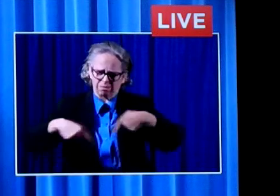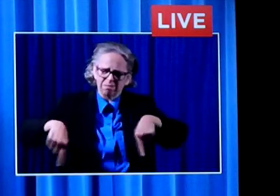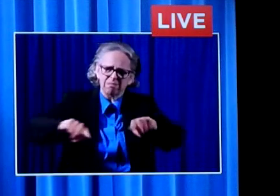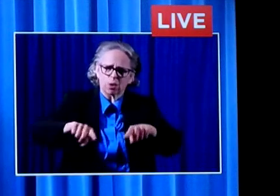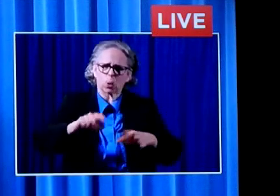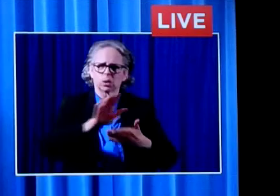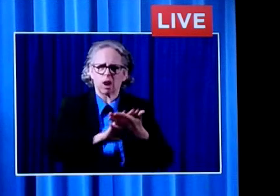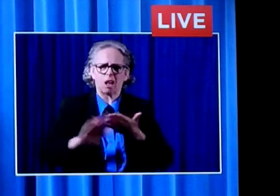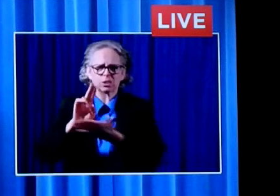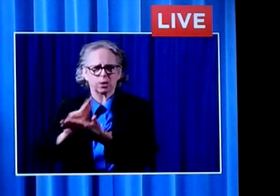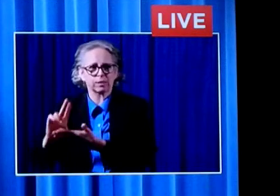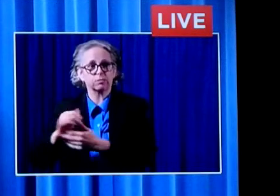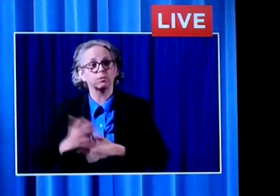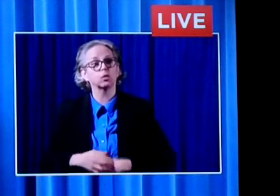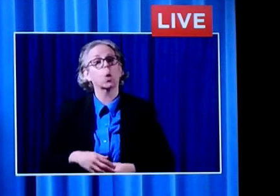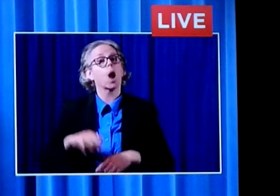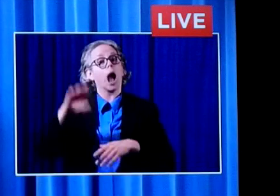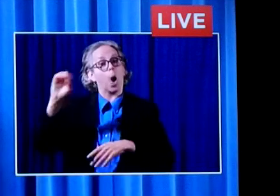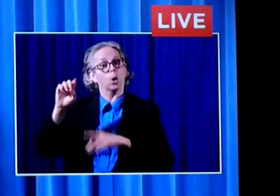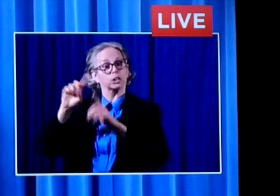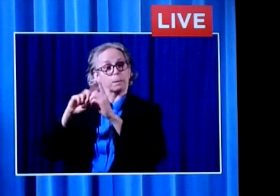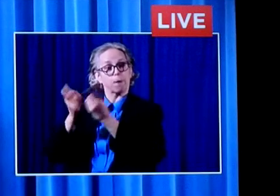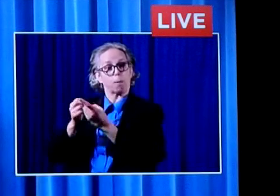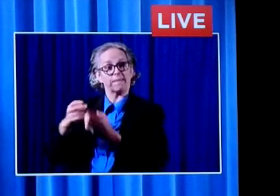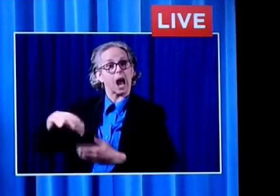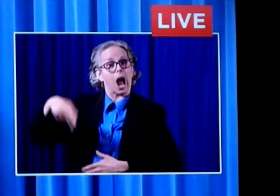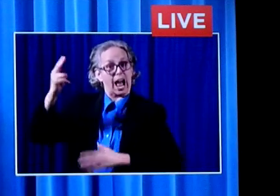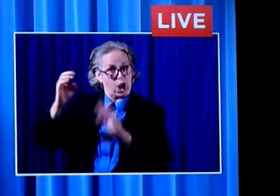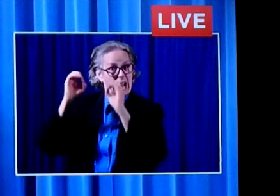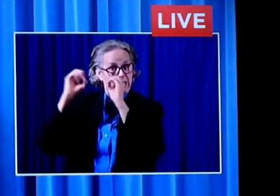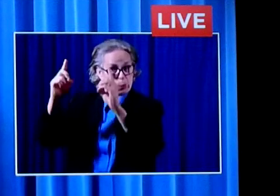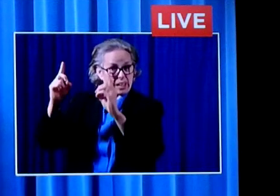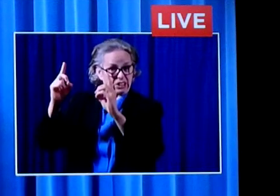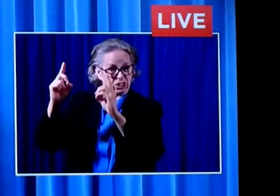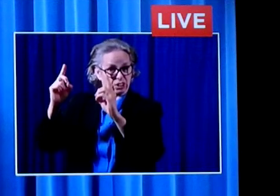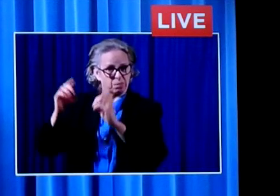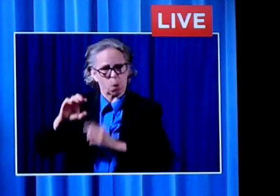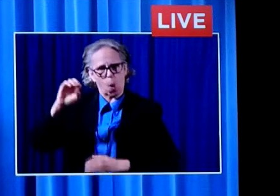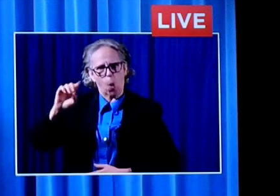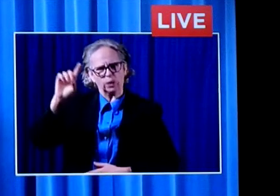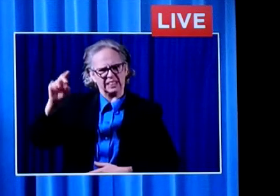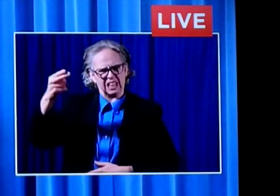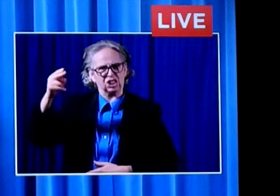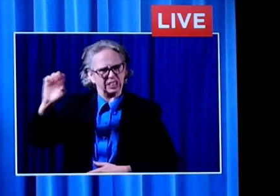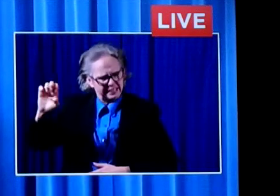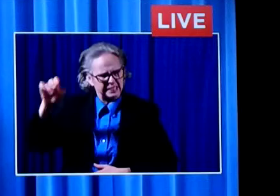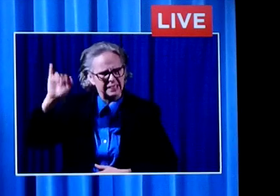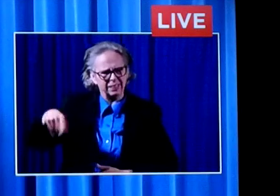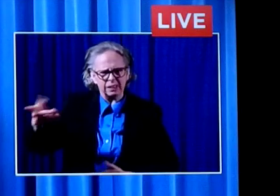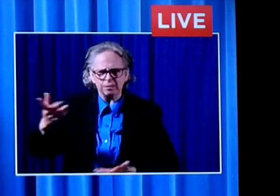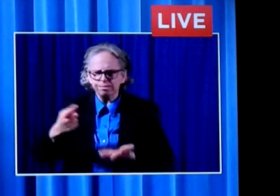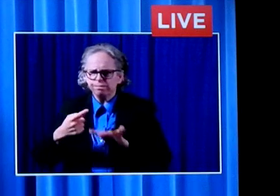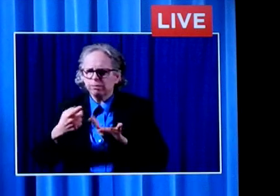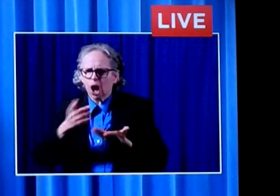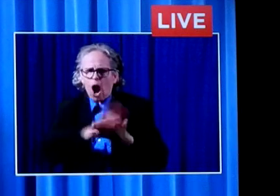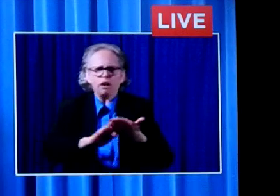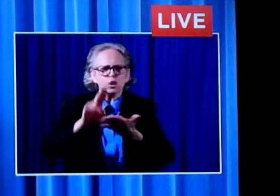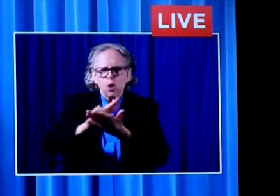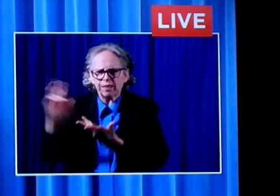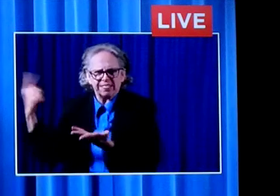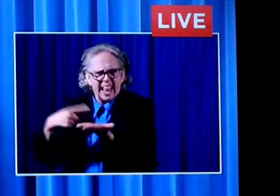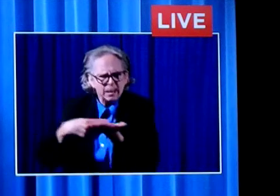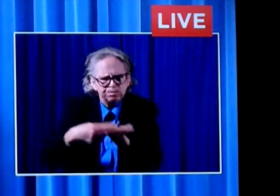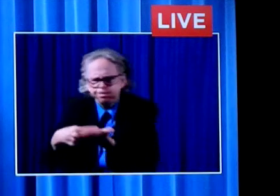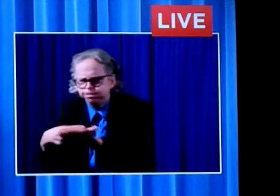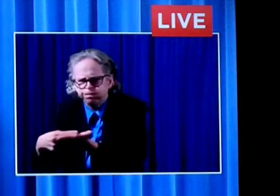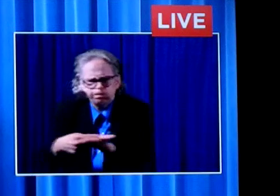Education, in consultation with our colleges, universities, Ohio Department of Health, and